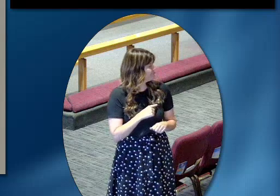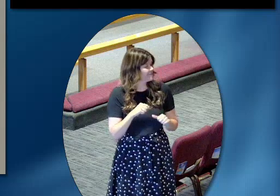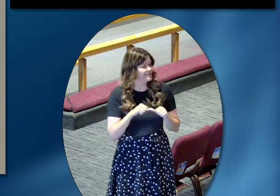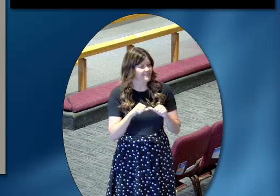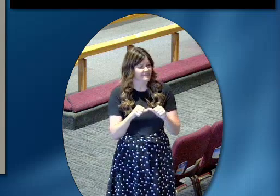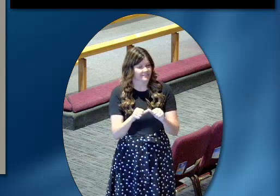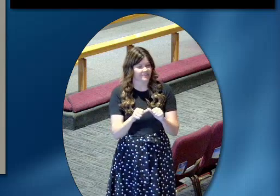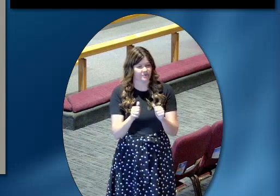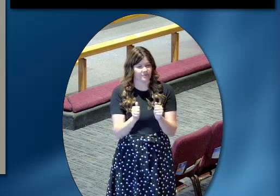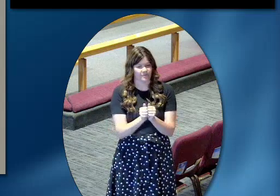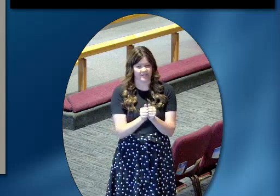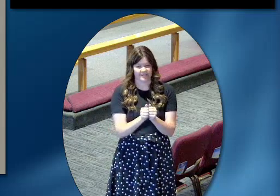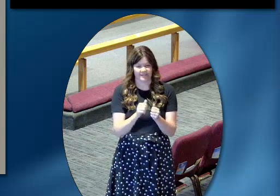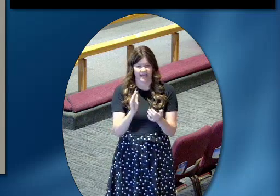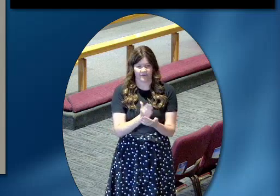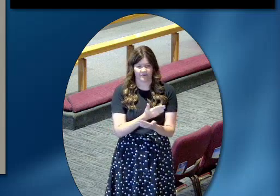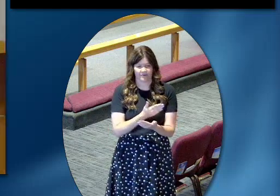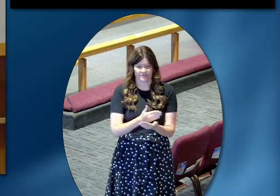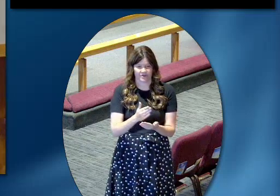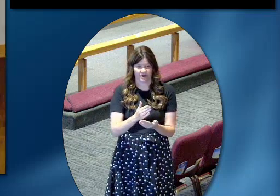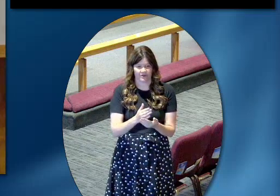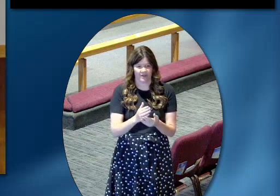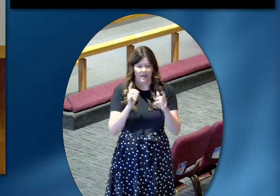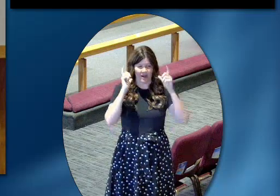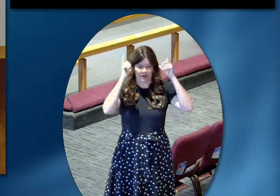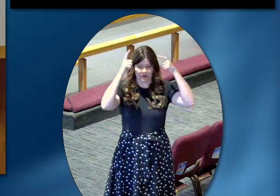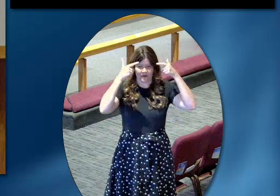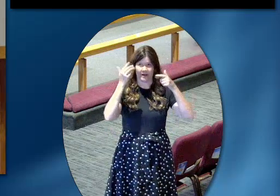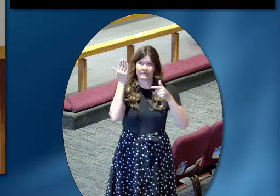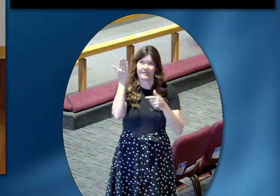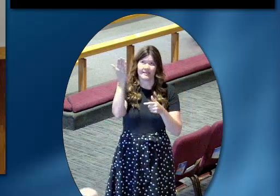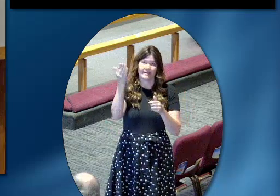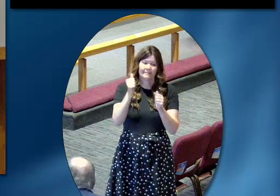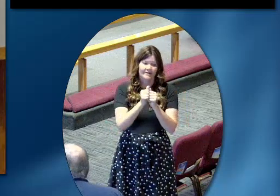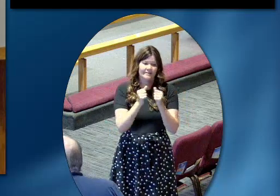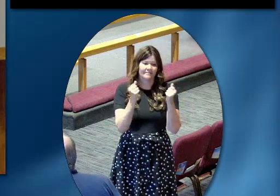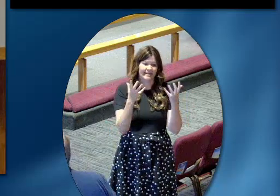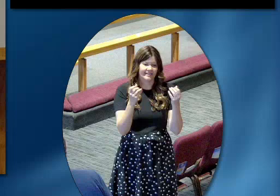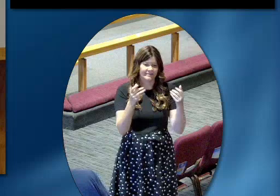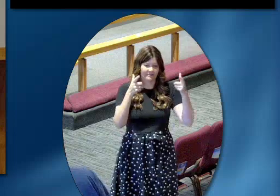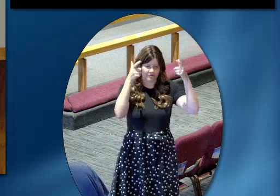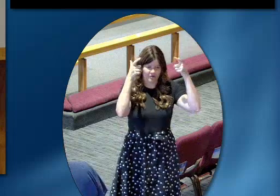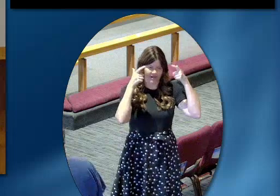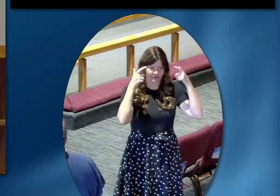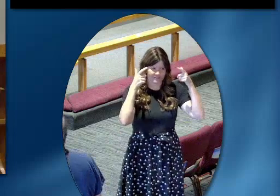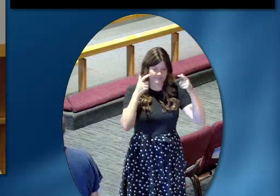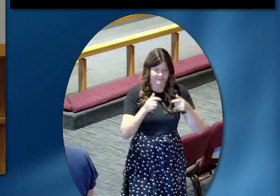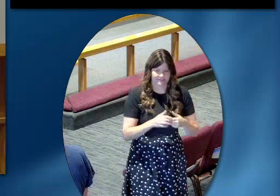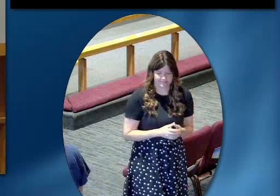We continue with our sermon hymn, Crown Him with Many Crowns.